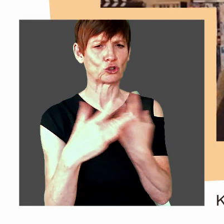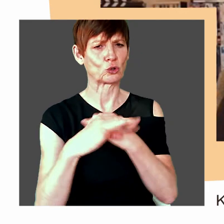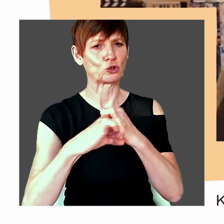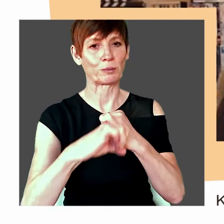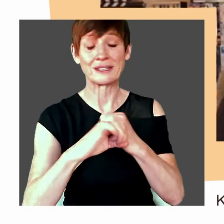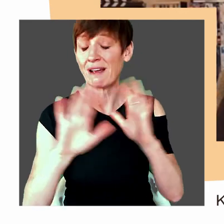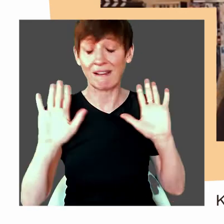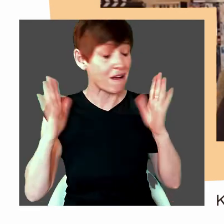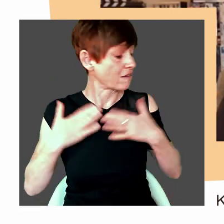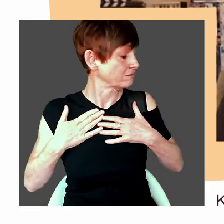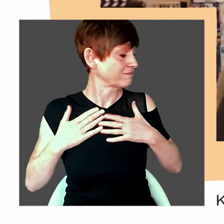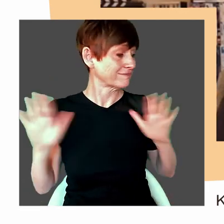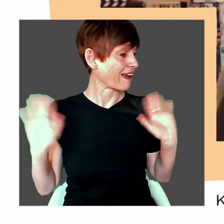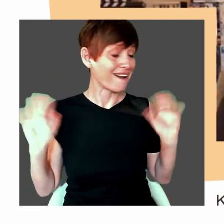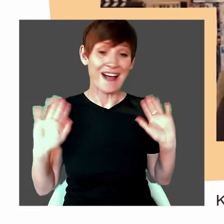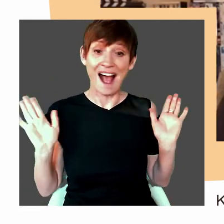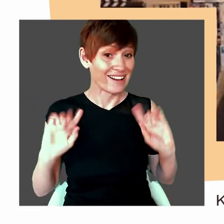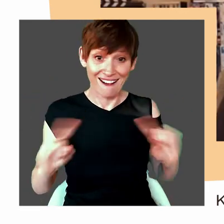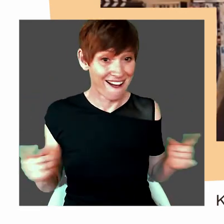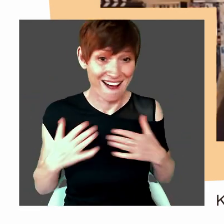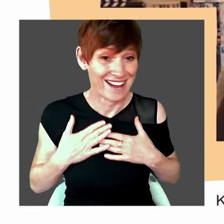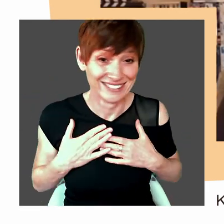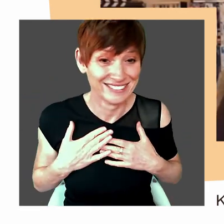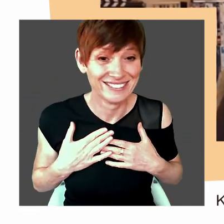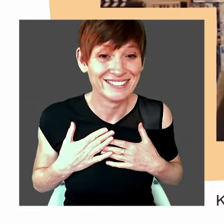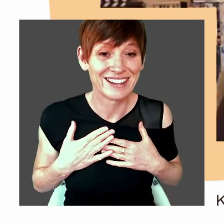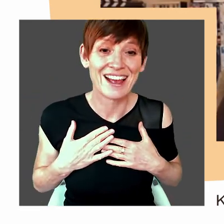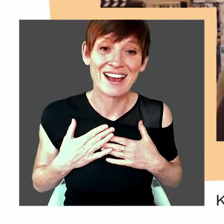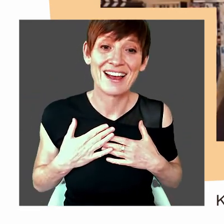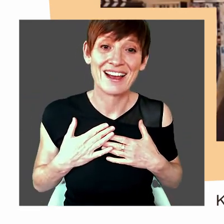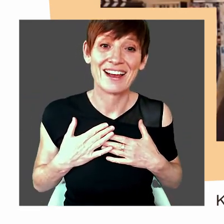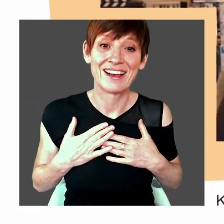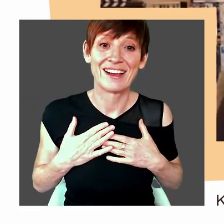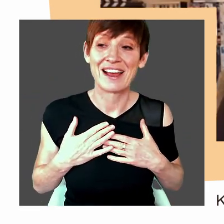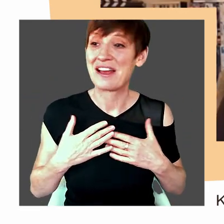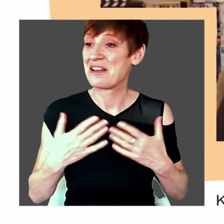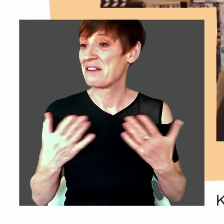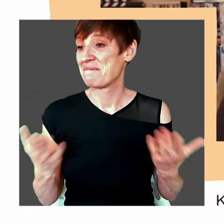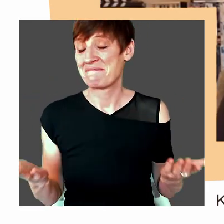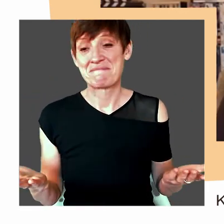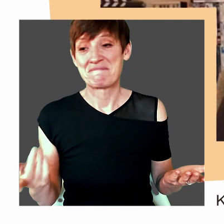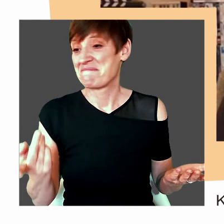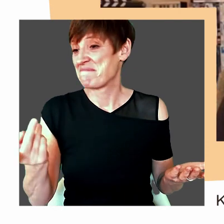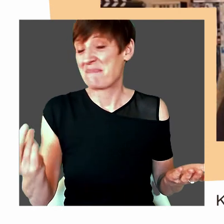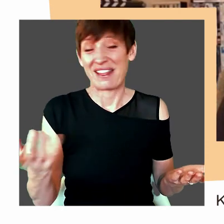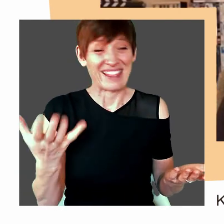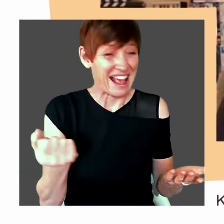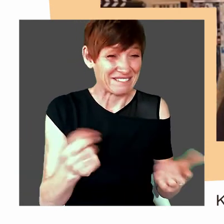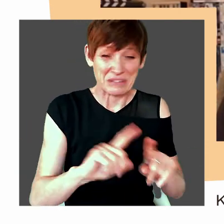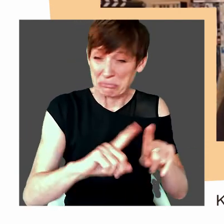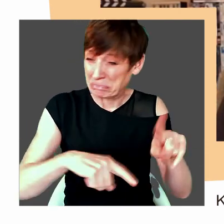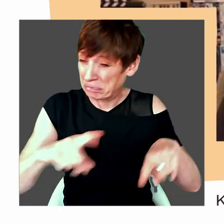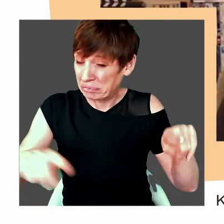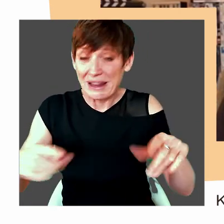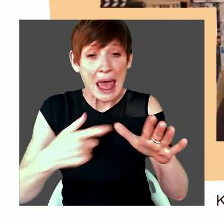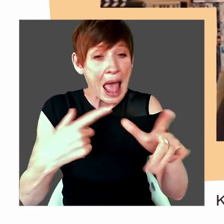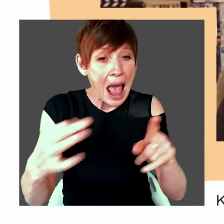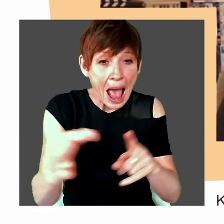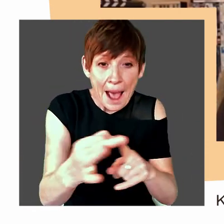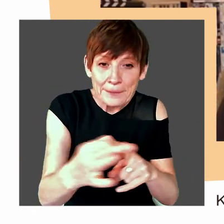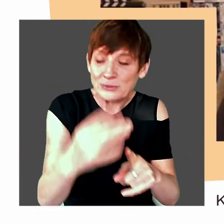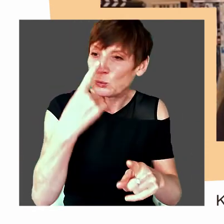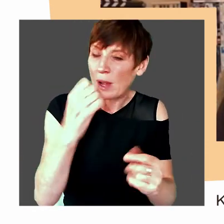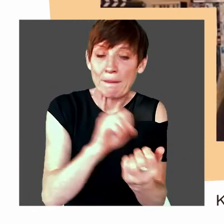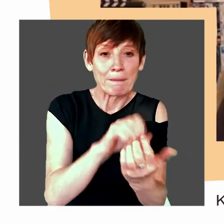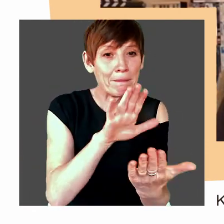I can't deal with it. But there are ways, there are apps and stuff like that that you can put your posts on,